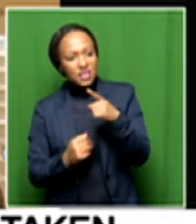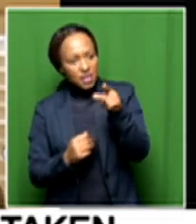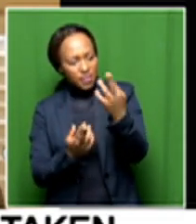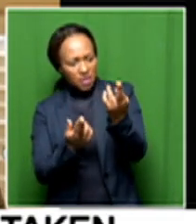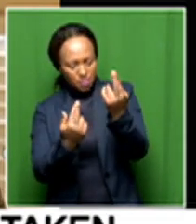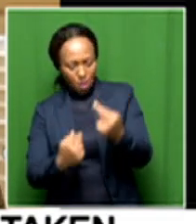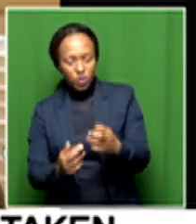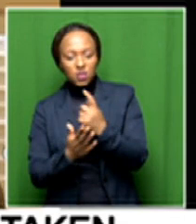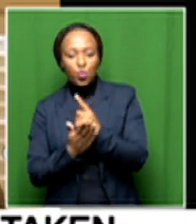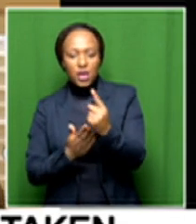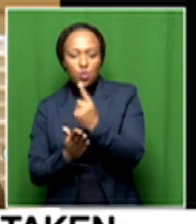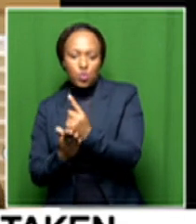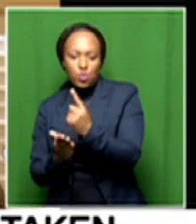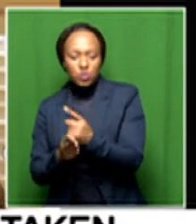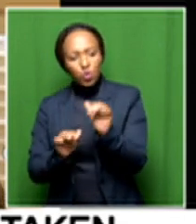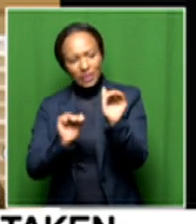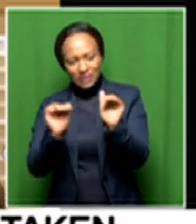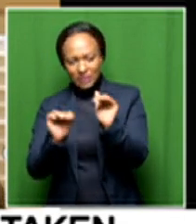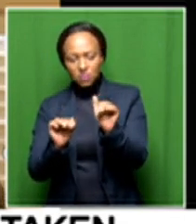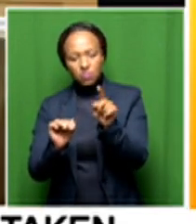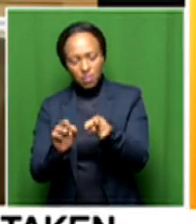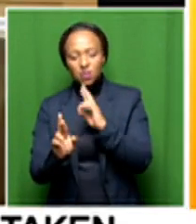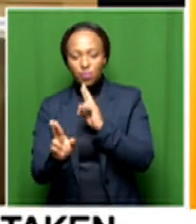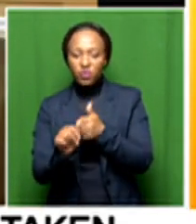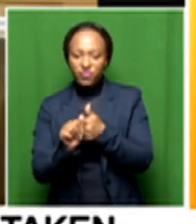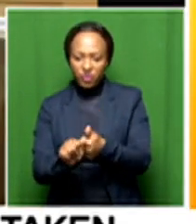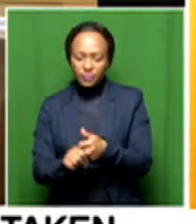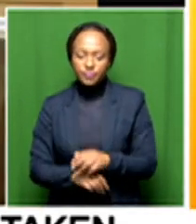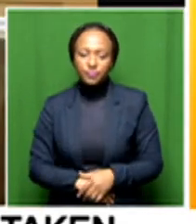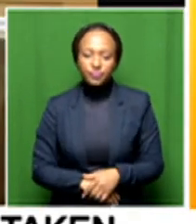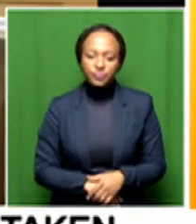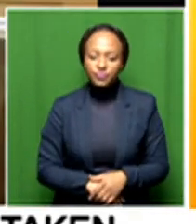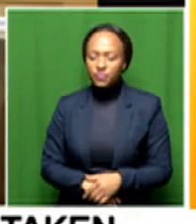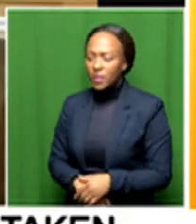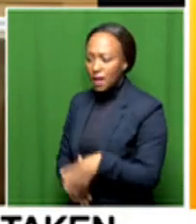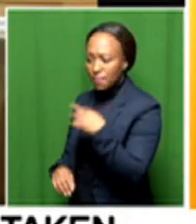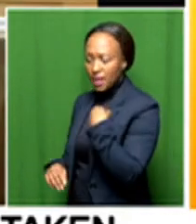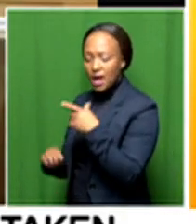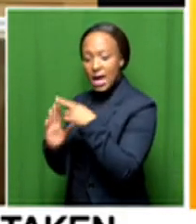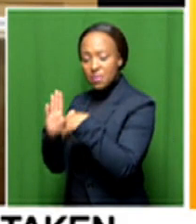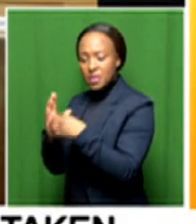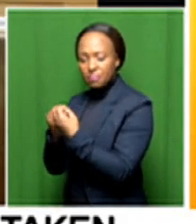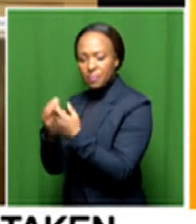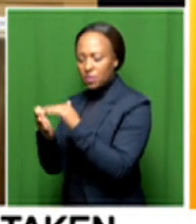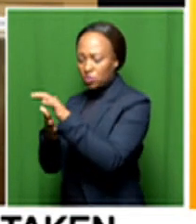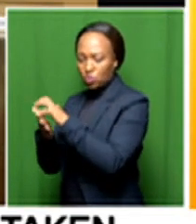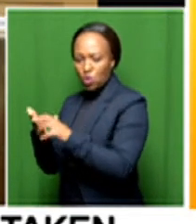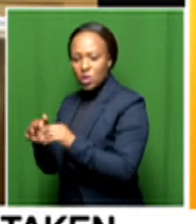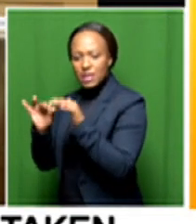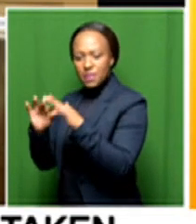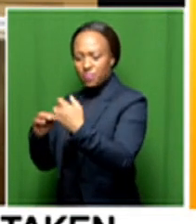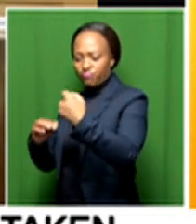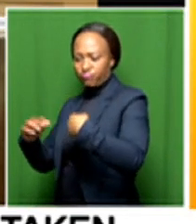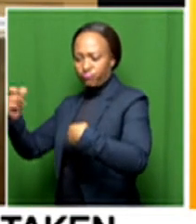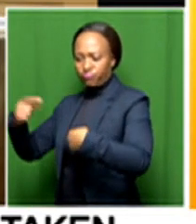basis, and we are keeping that to that time. Yeah, I'm just reading so many different stories and so many different people coming forward, and